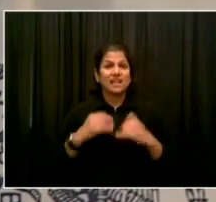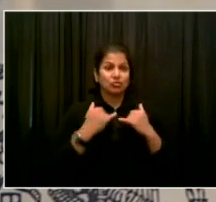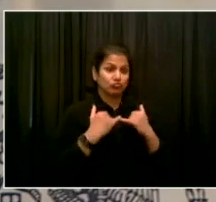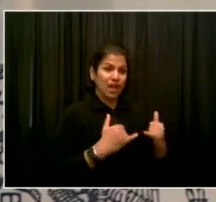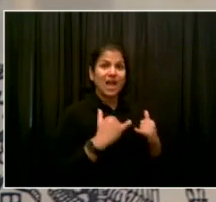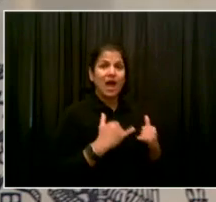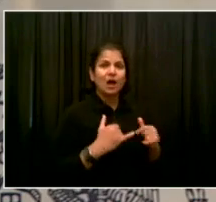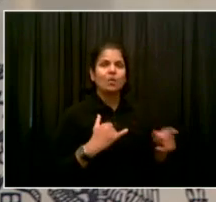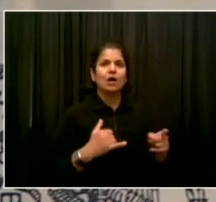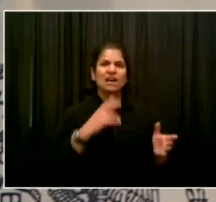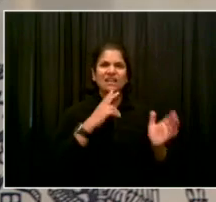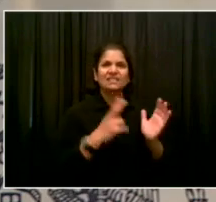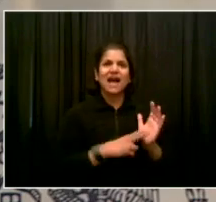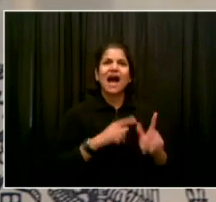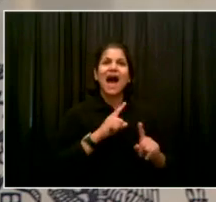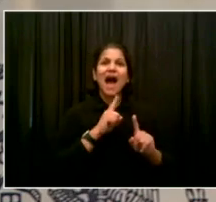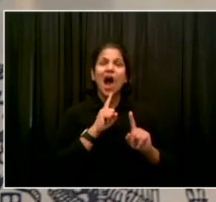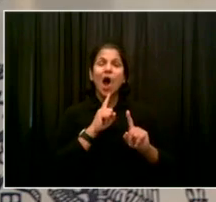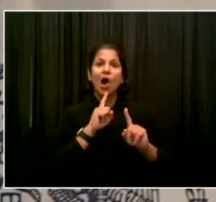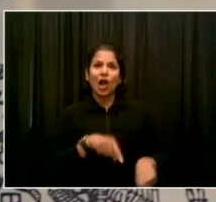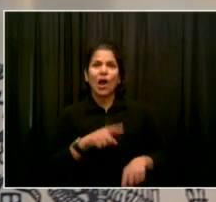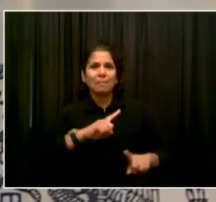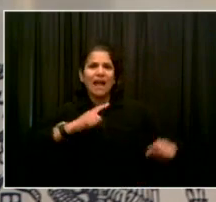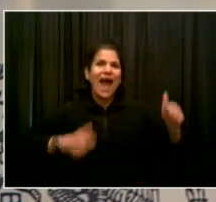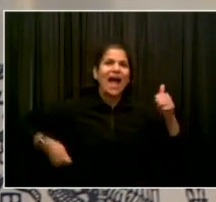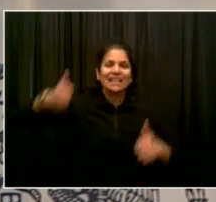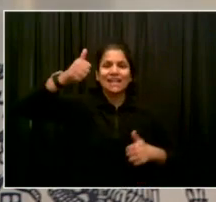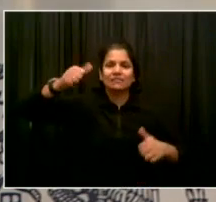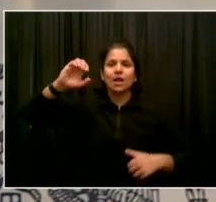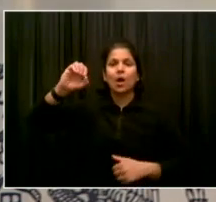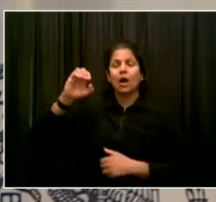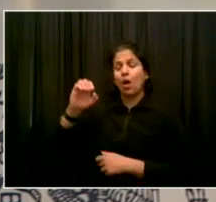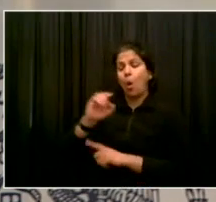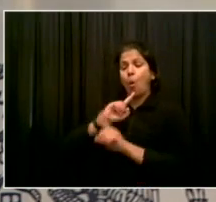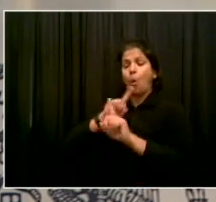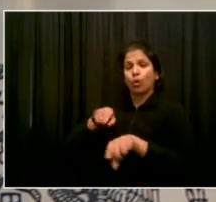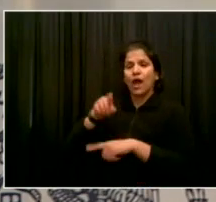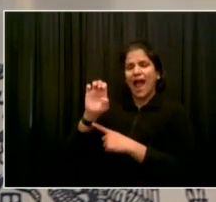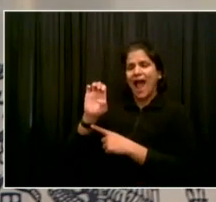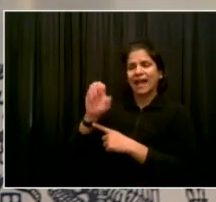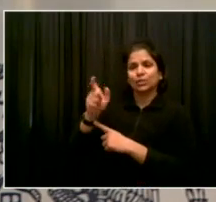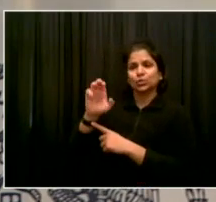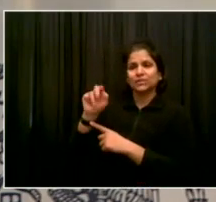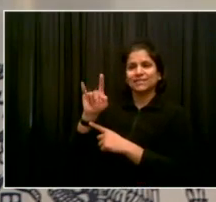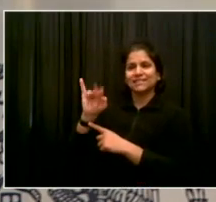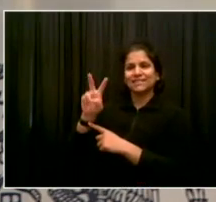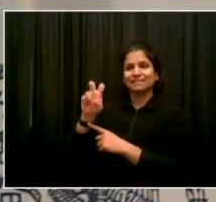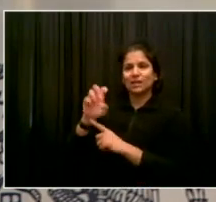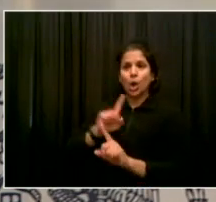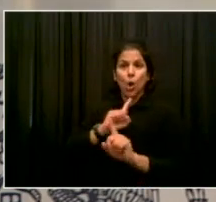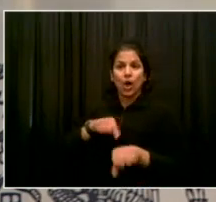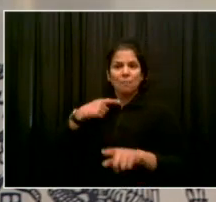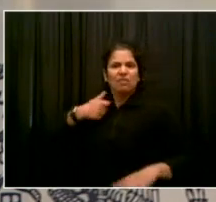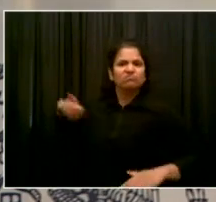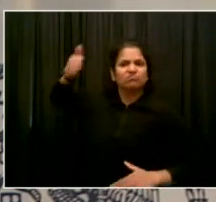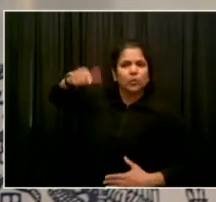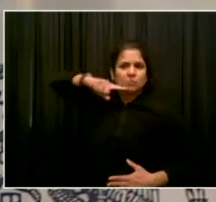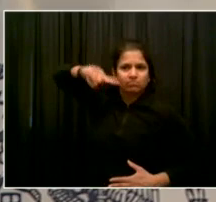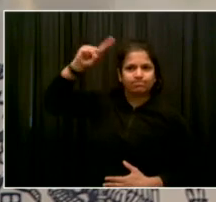to the finish of our administration. There's going to be some further evidence of that, because the climate crisis is